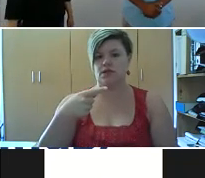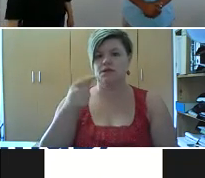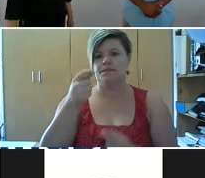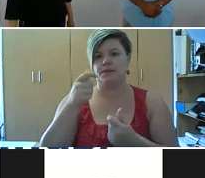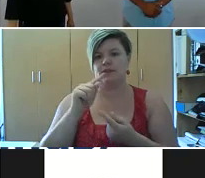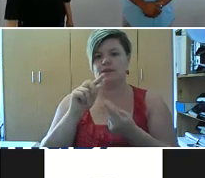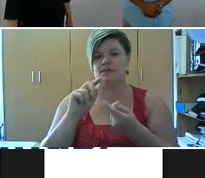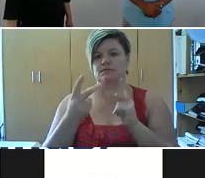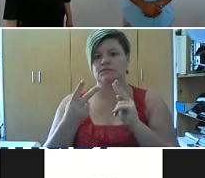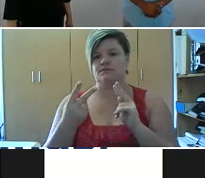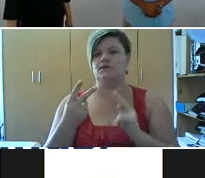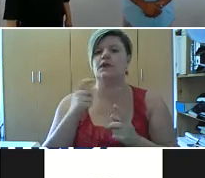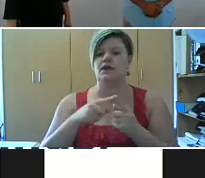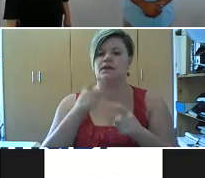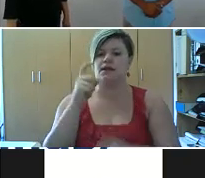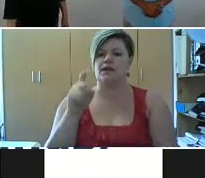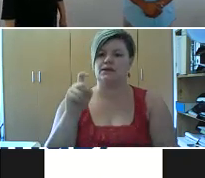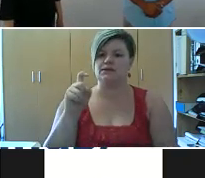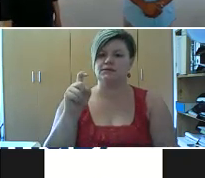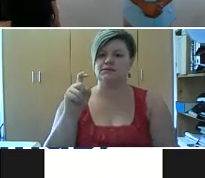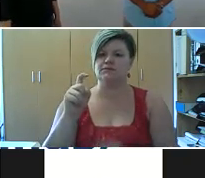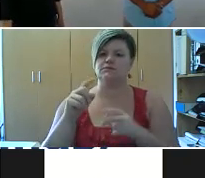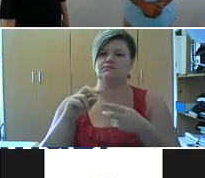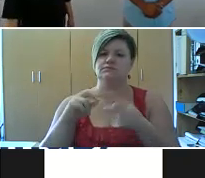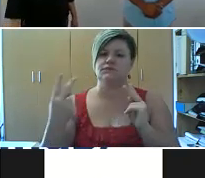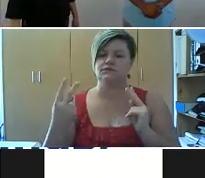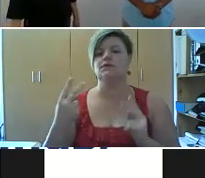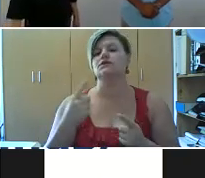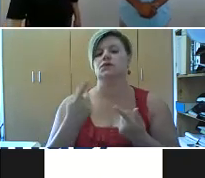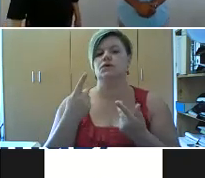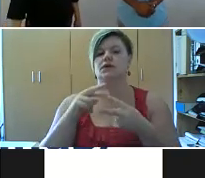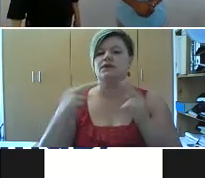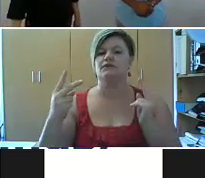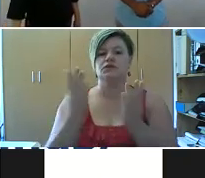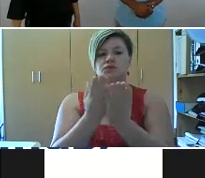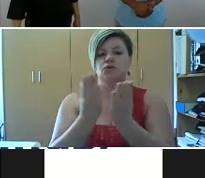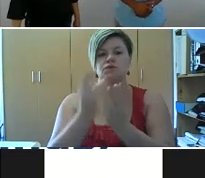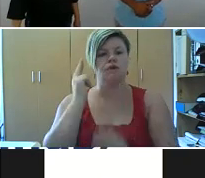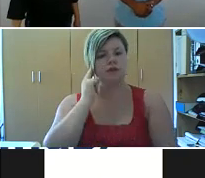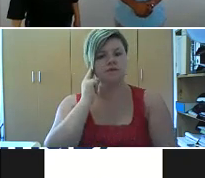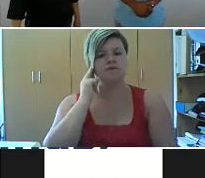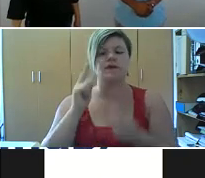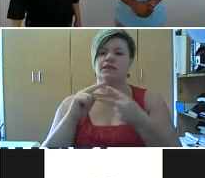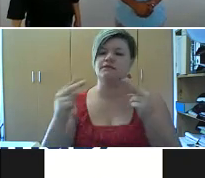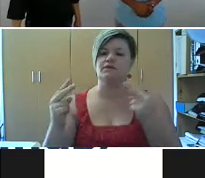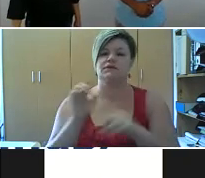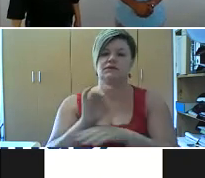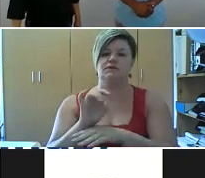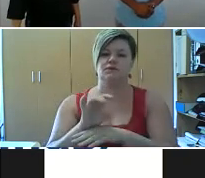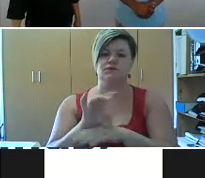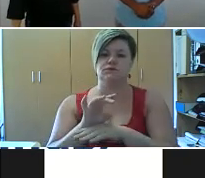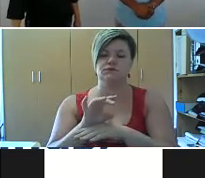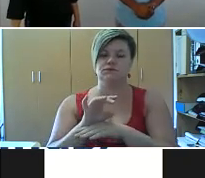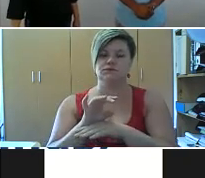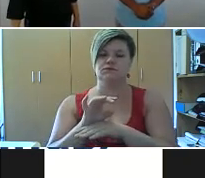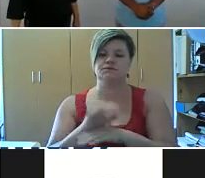and X was a little bit different. So the different schools for the deaf have different influences, and it's attributed